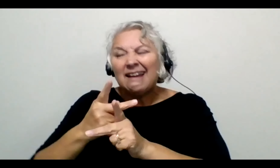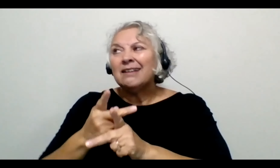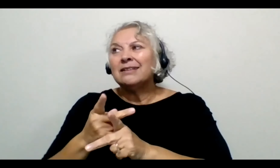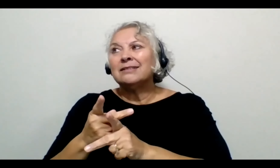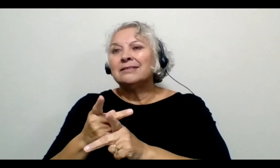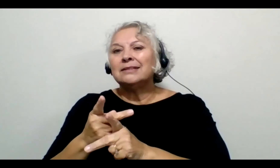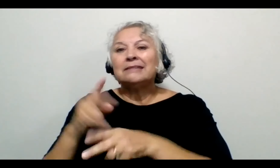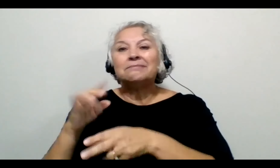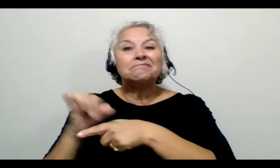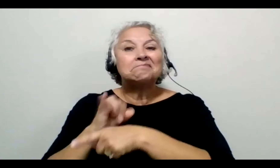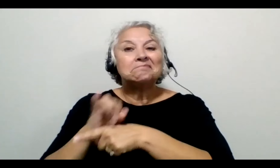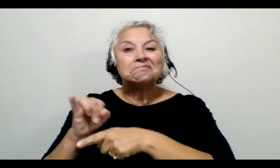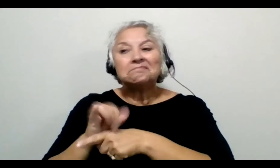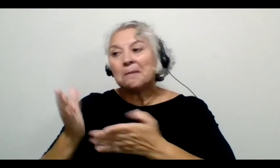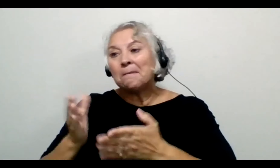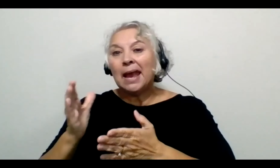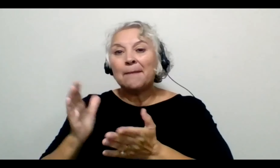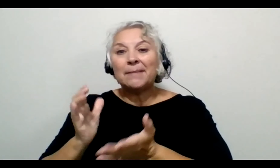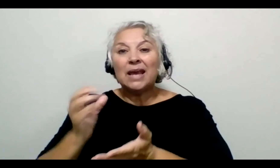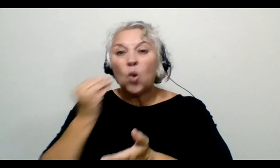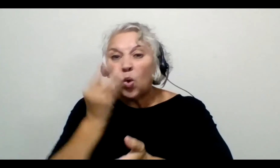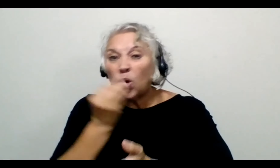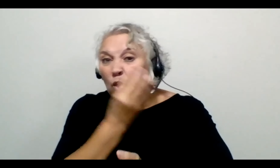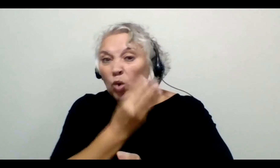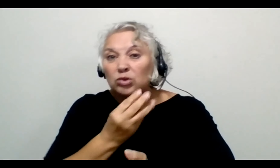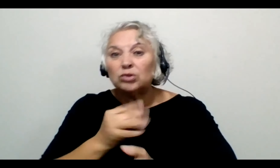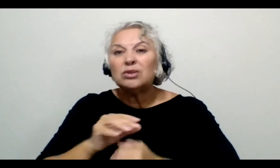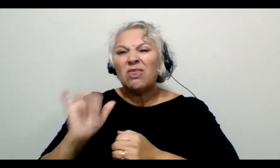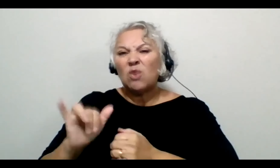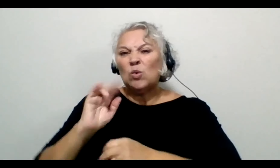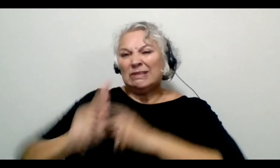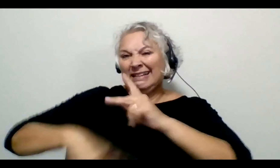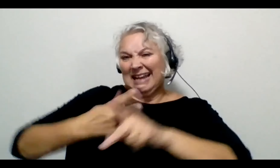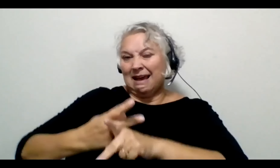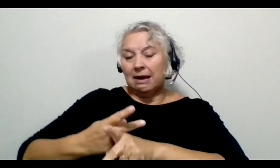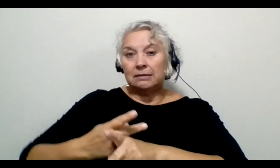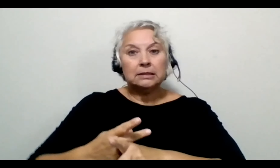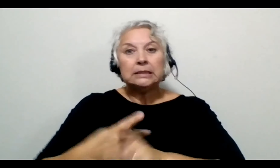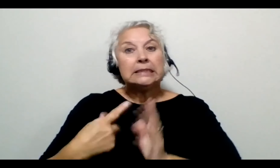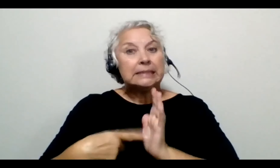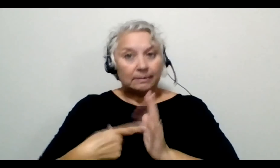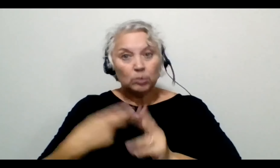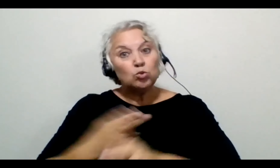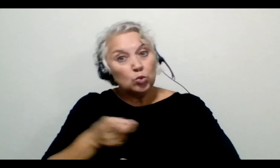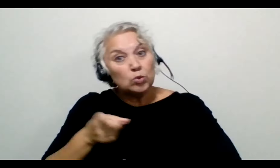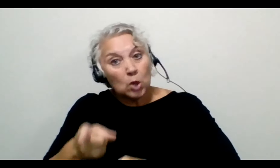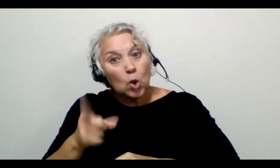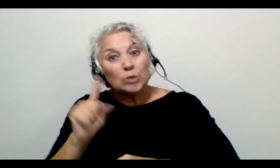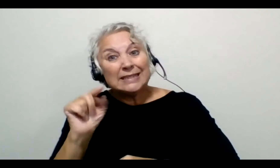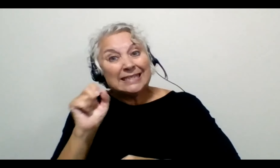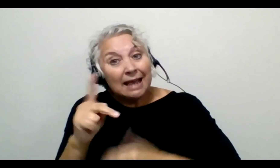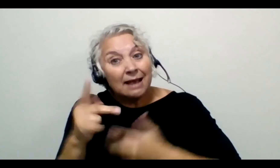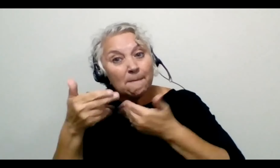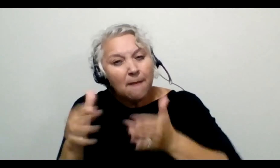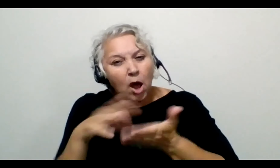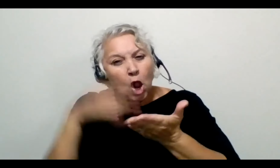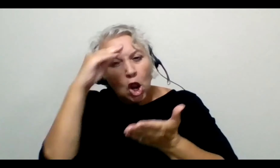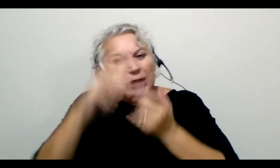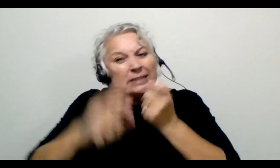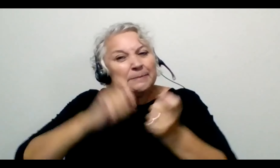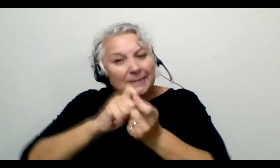industry, maybe horticulture, those kinds of things like that. And sometimes we use those task boxes to actually learn specific things for